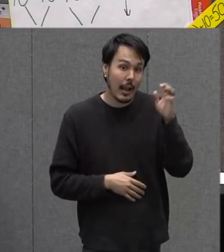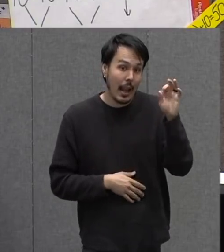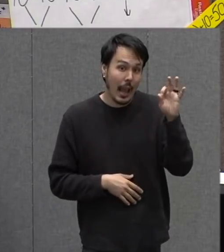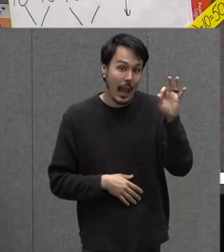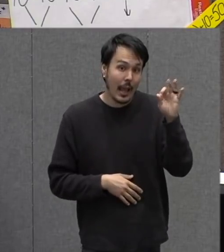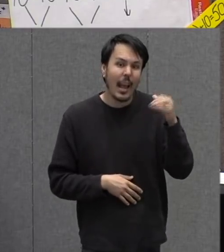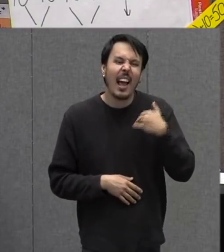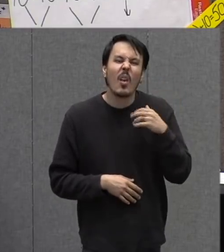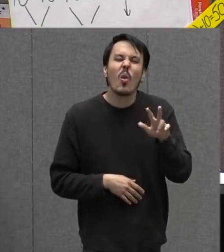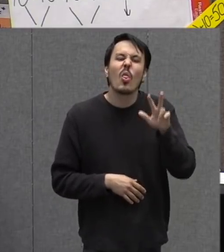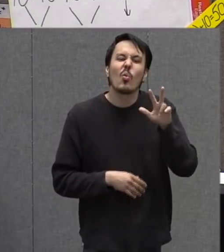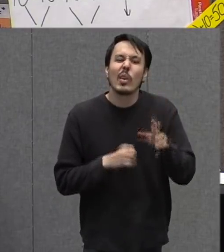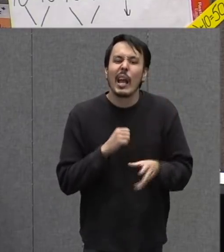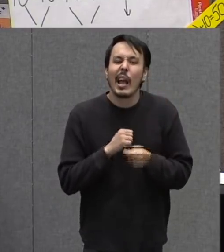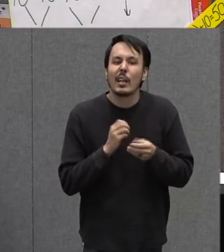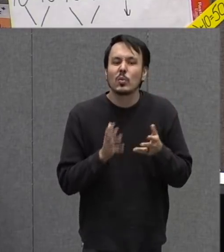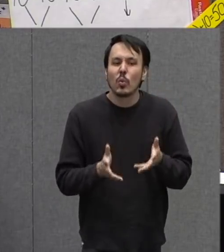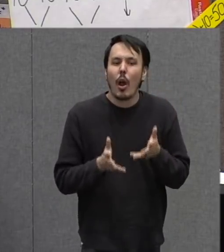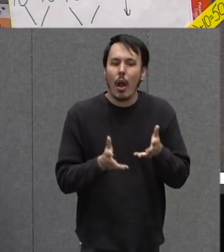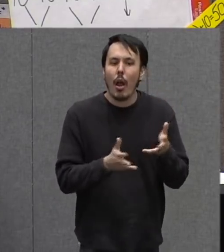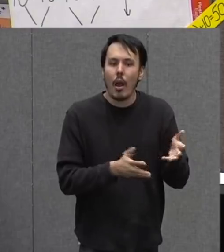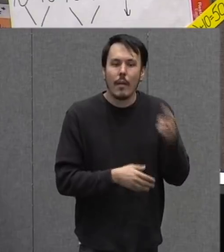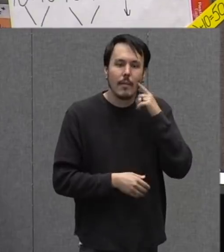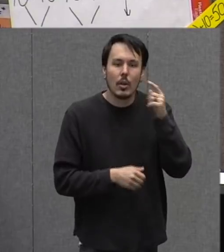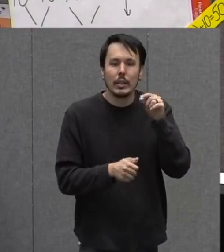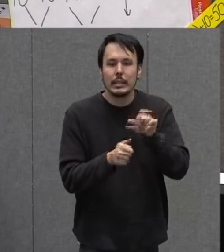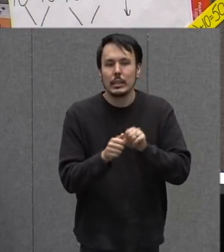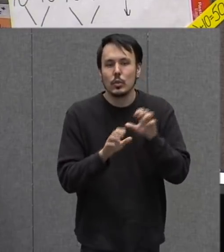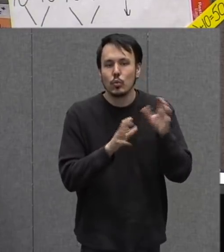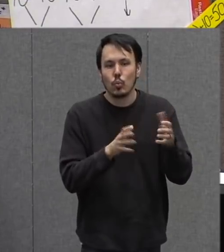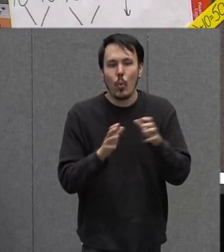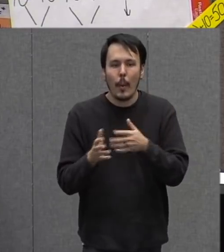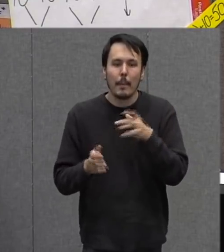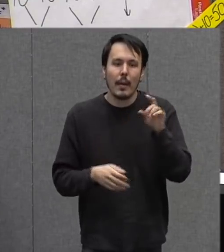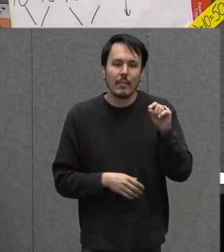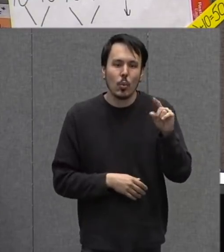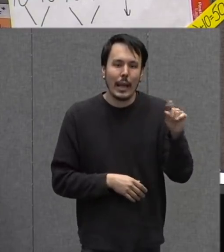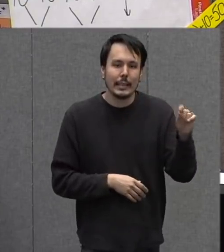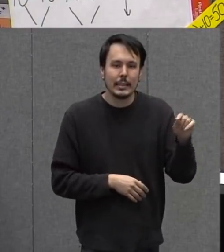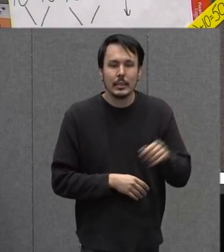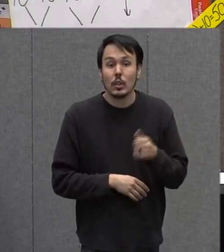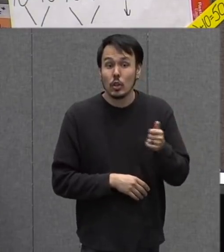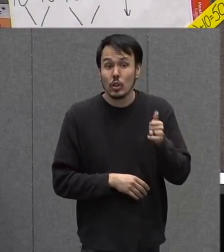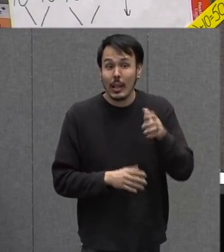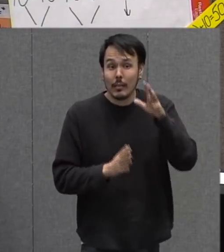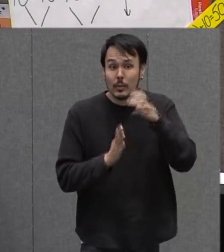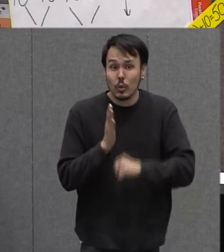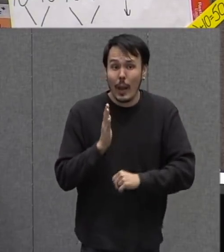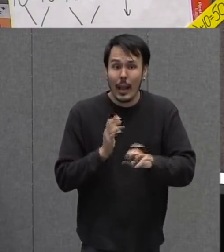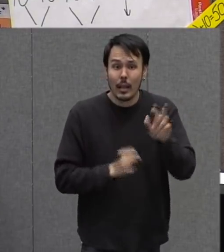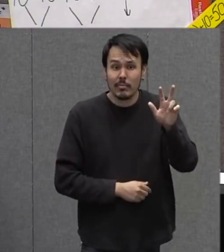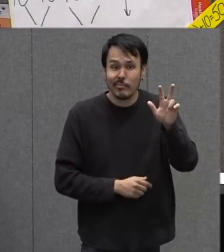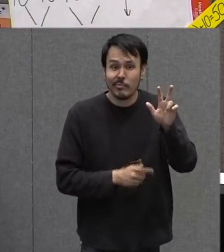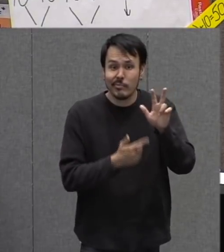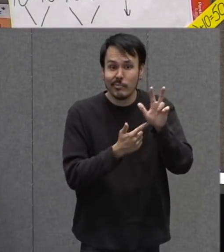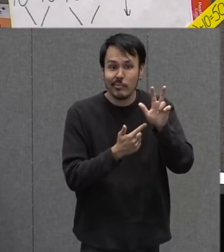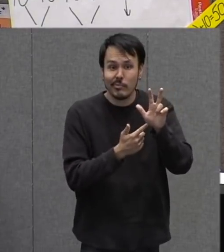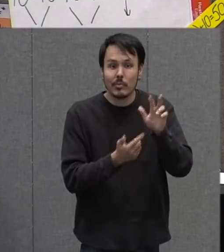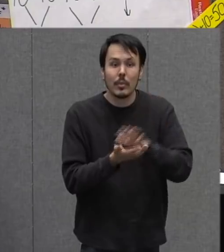3 extra for each group of 19, each group of 20. So she had to subtract those to get